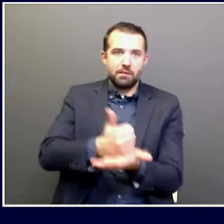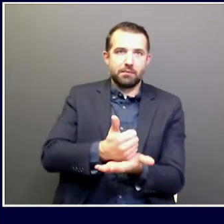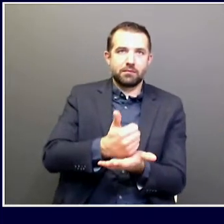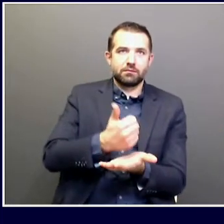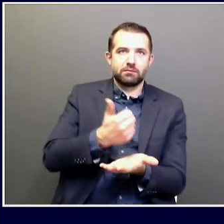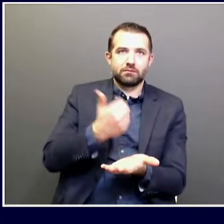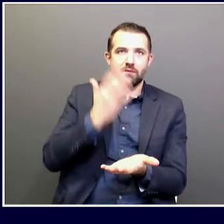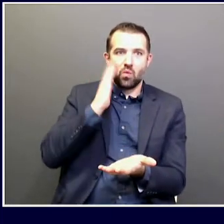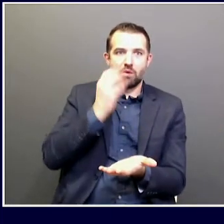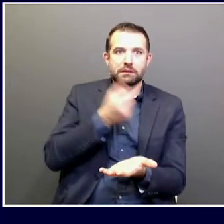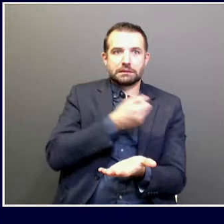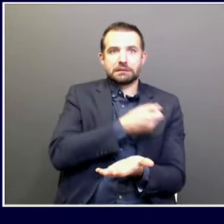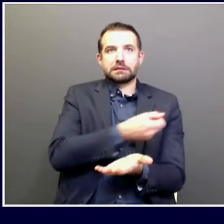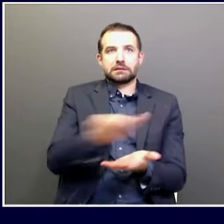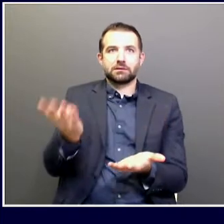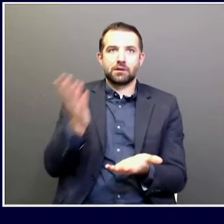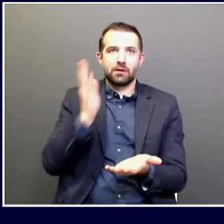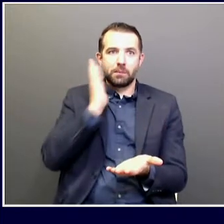hospitals.